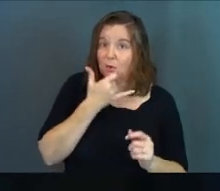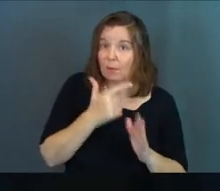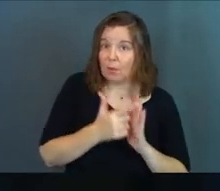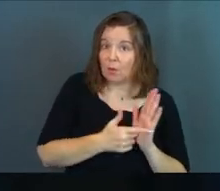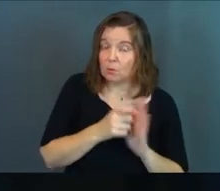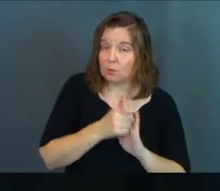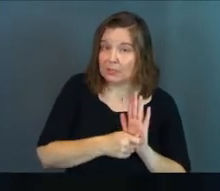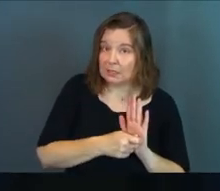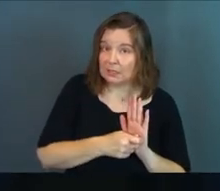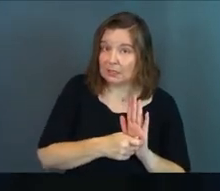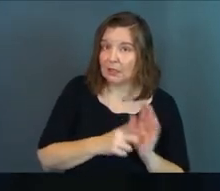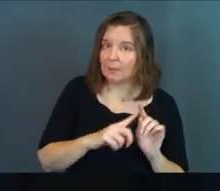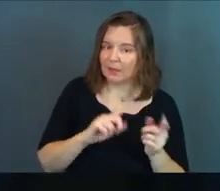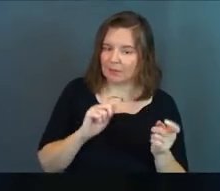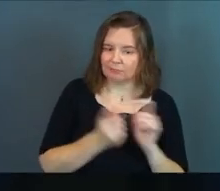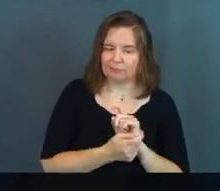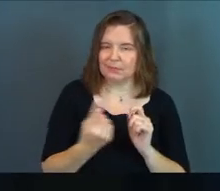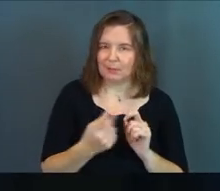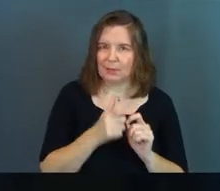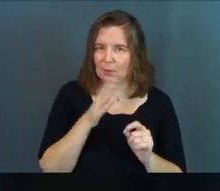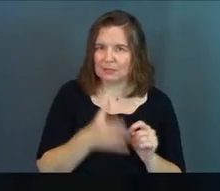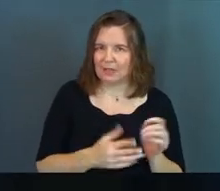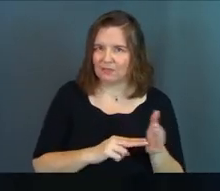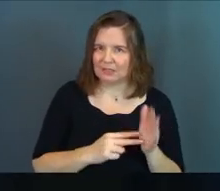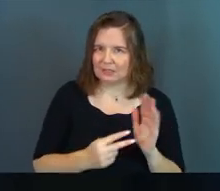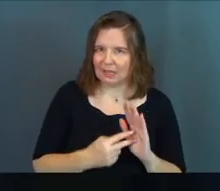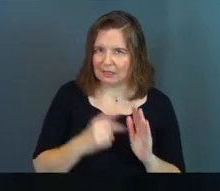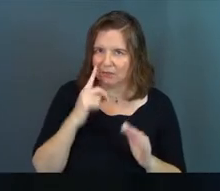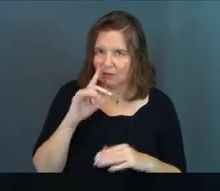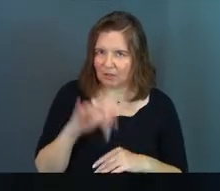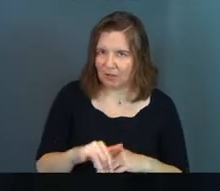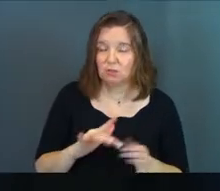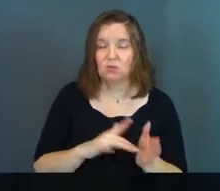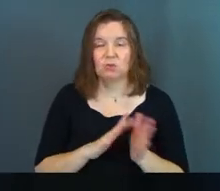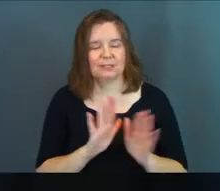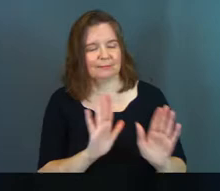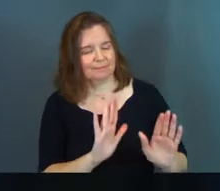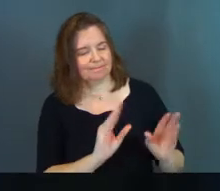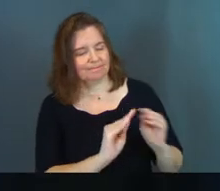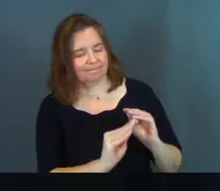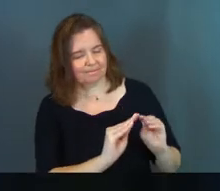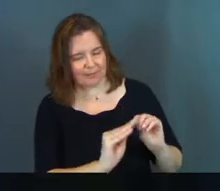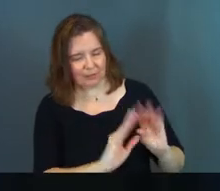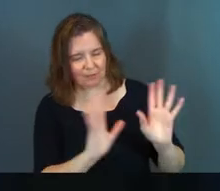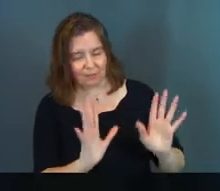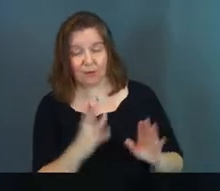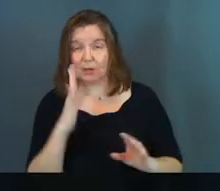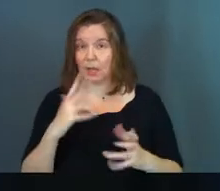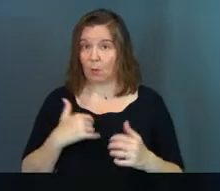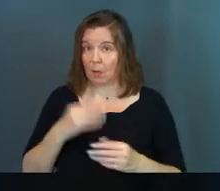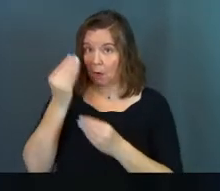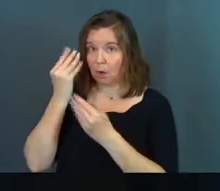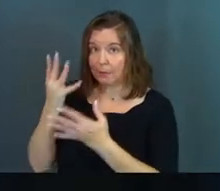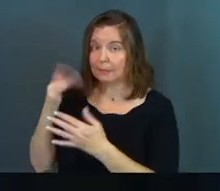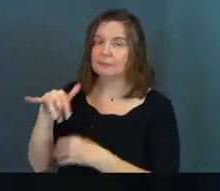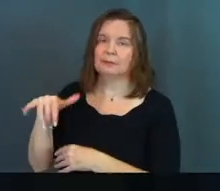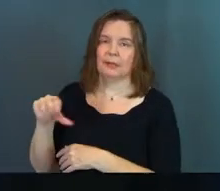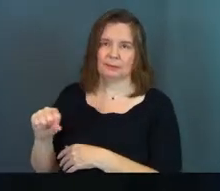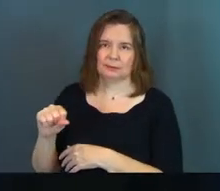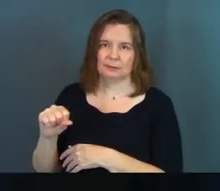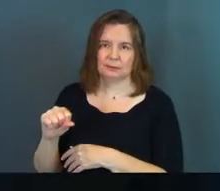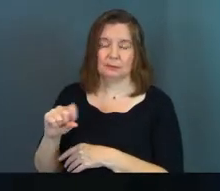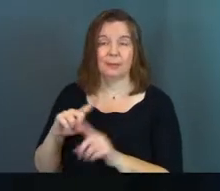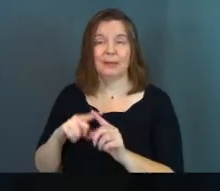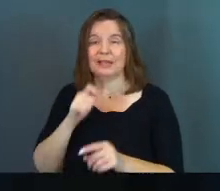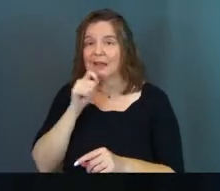law that was written, but they've turned it into something that never was supposed to be. And so Jesus corrects them on that. Does God want our obedience?